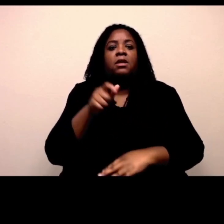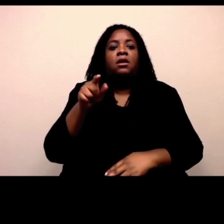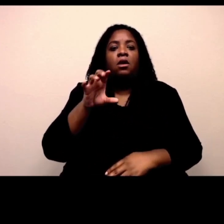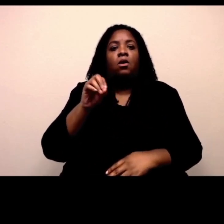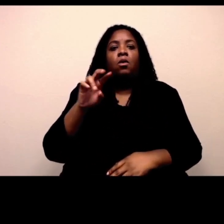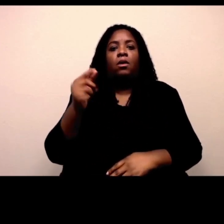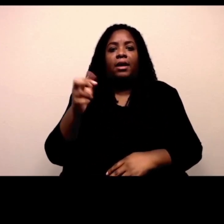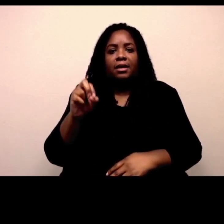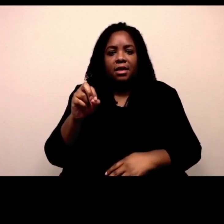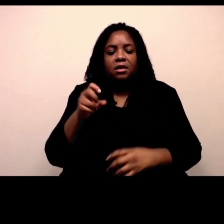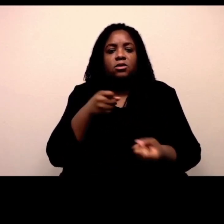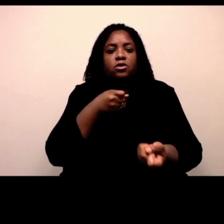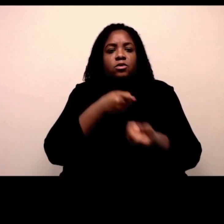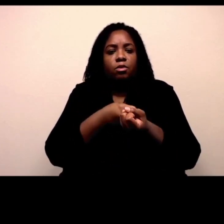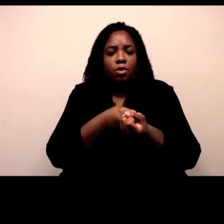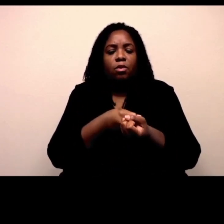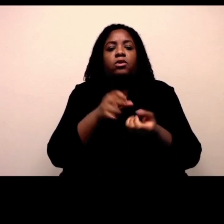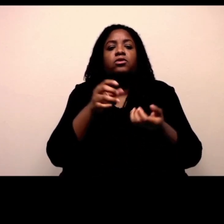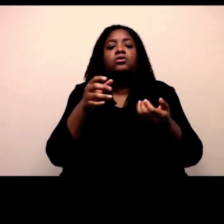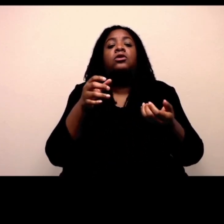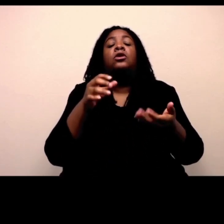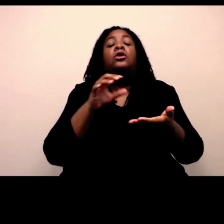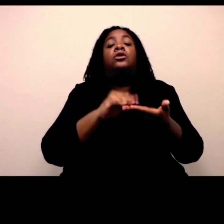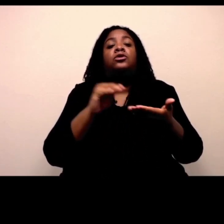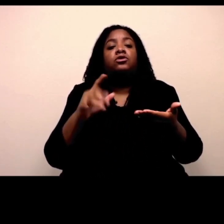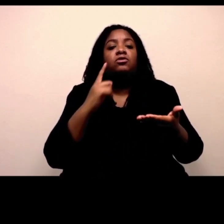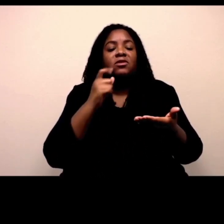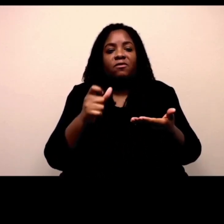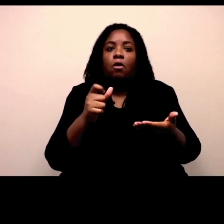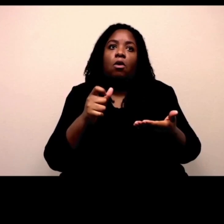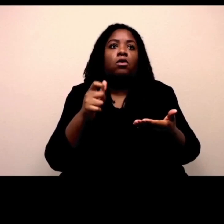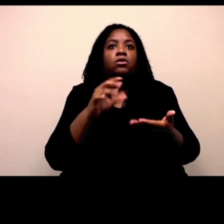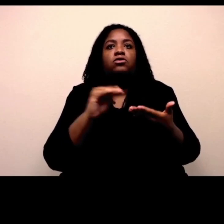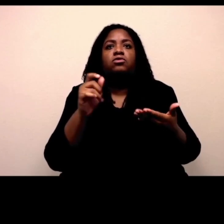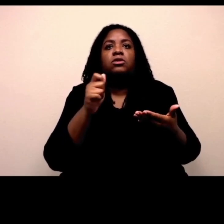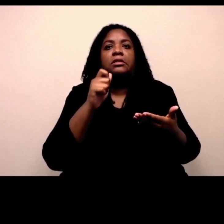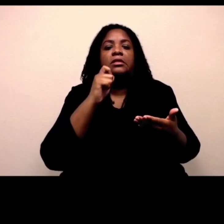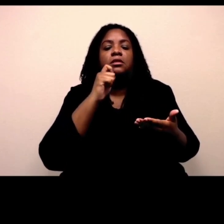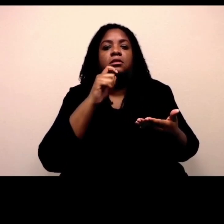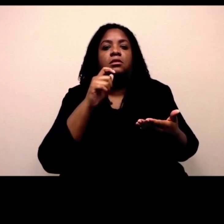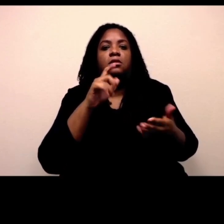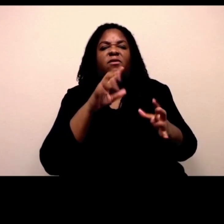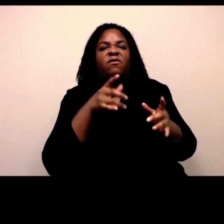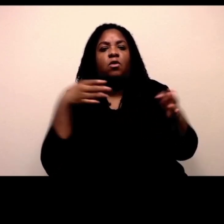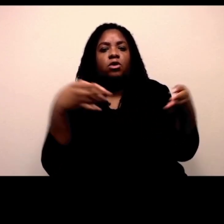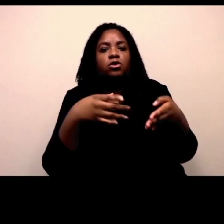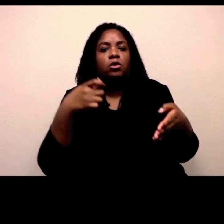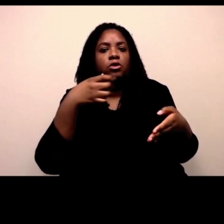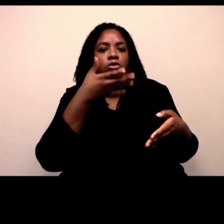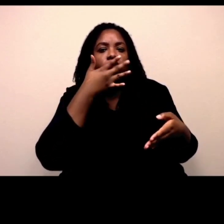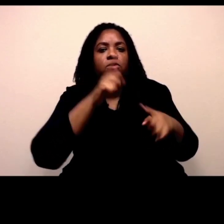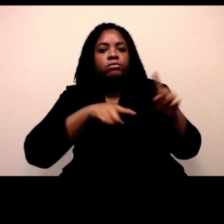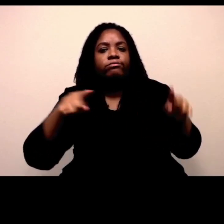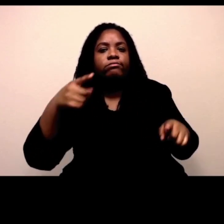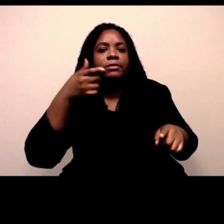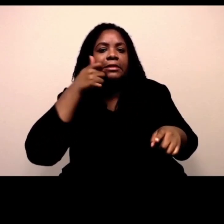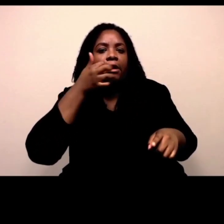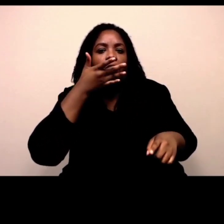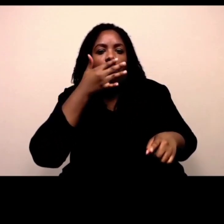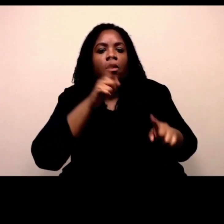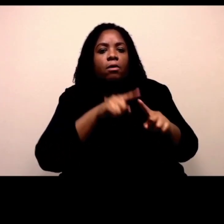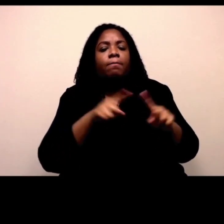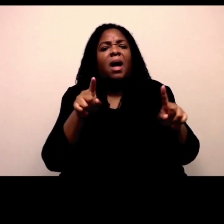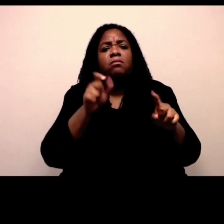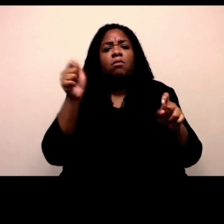services for youth of color, but it's inclusive to pretty much anyone, but that's the main focus. And they had been operating